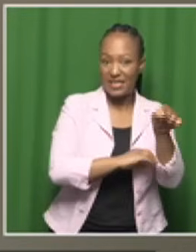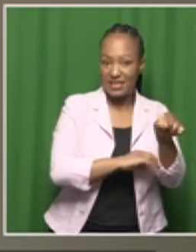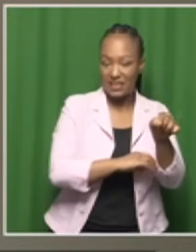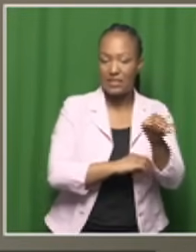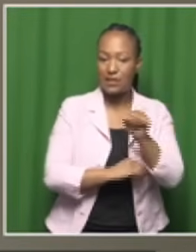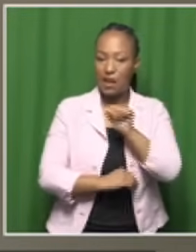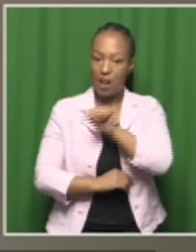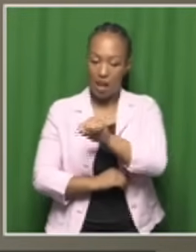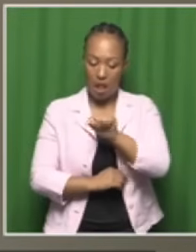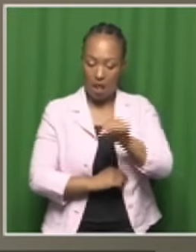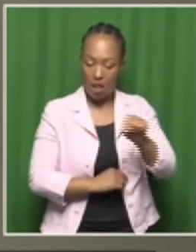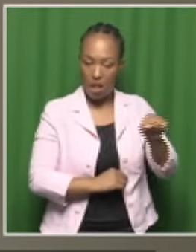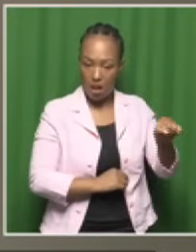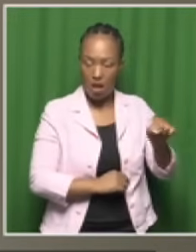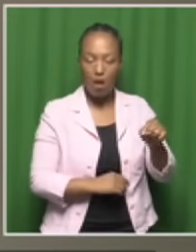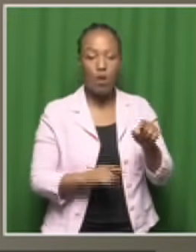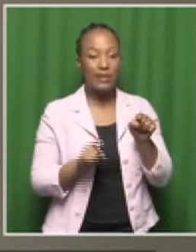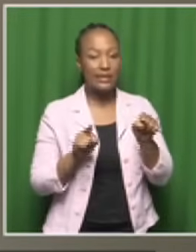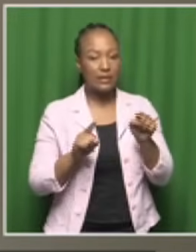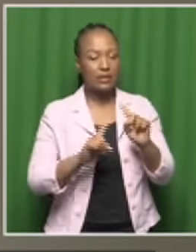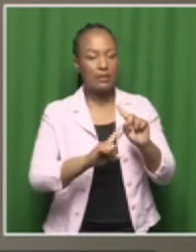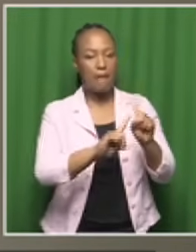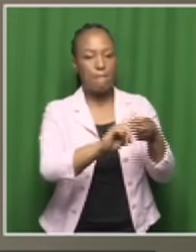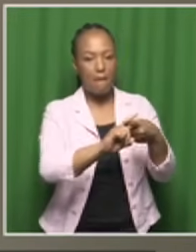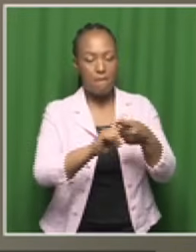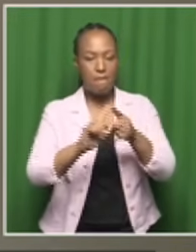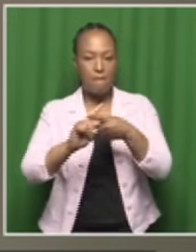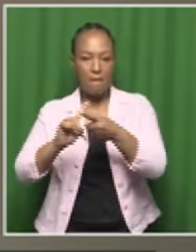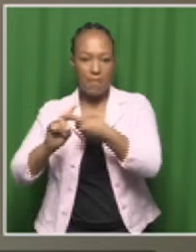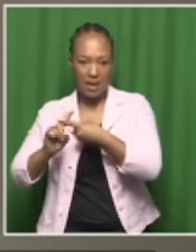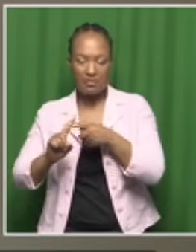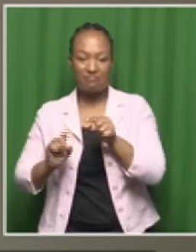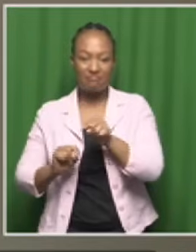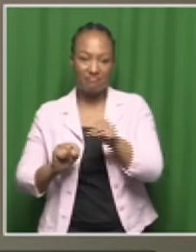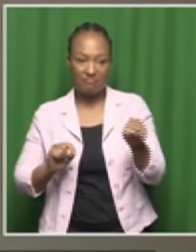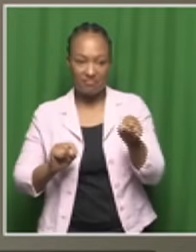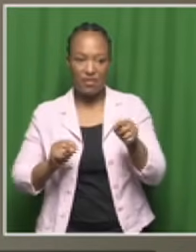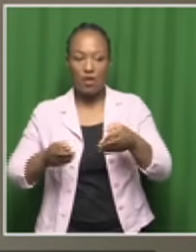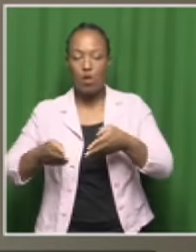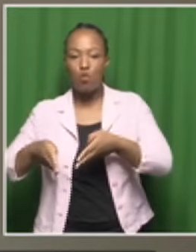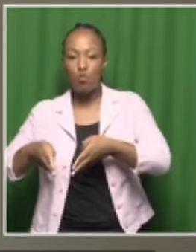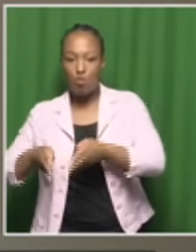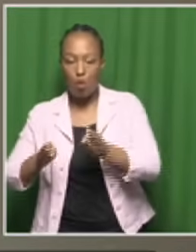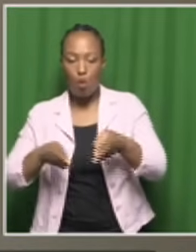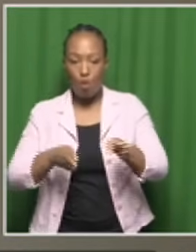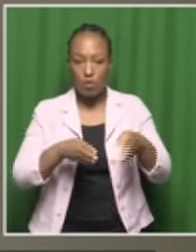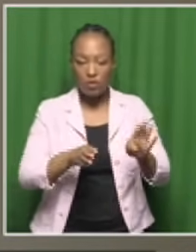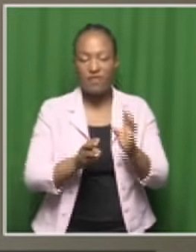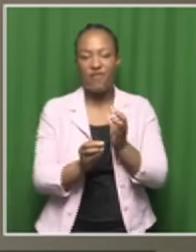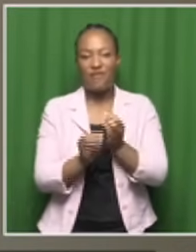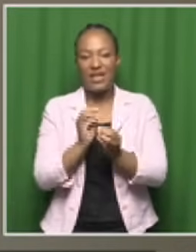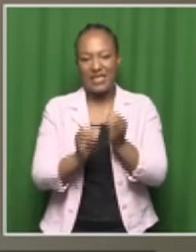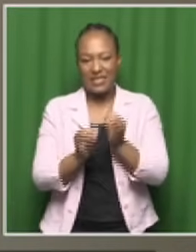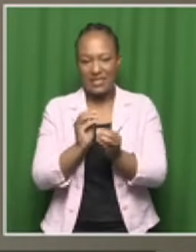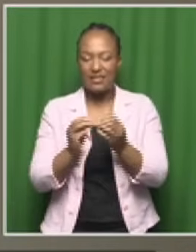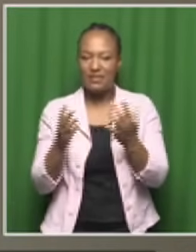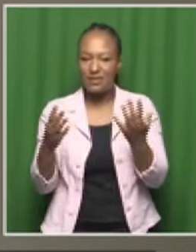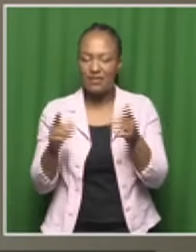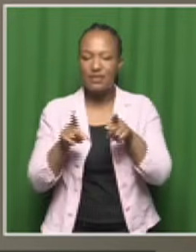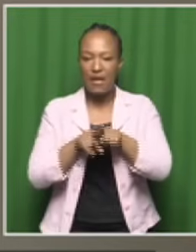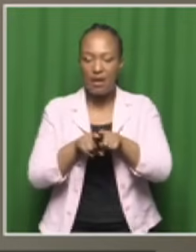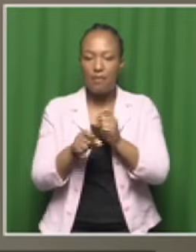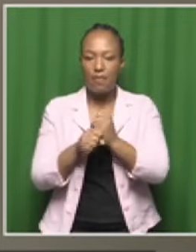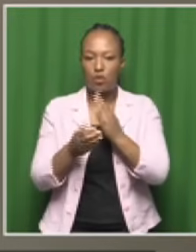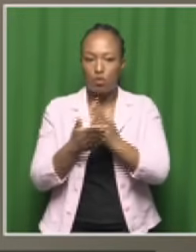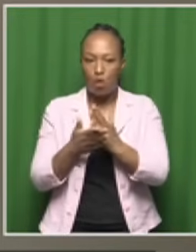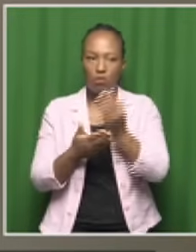where we do see high accident roads, we definitely road infrastructure definitely needs to be taken care of in order to assist